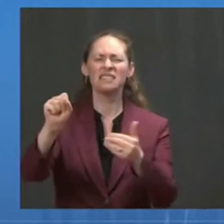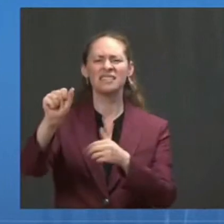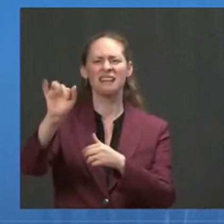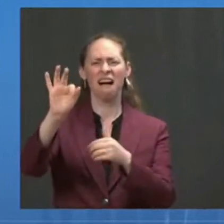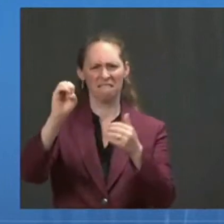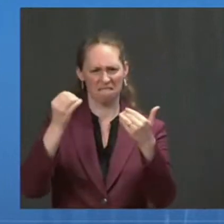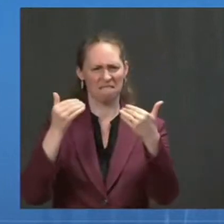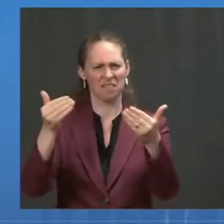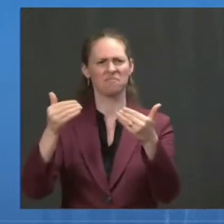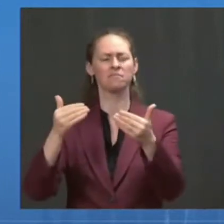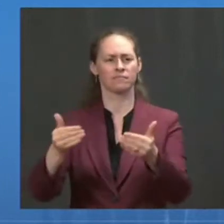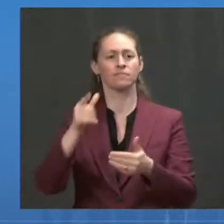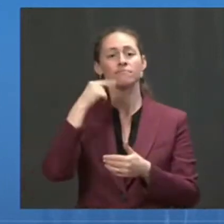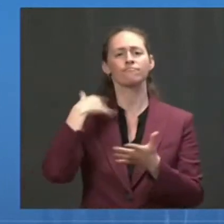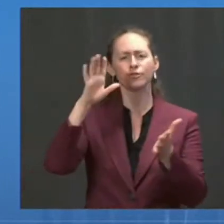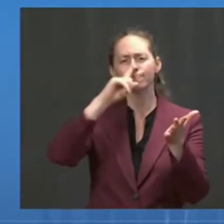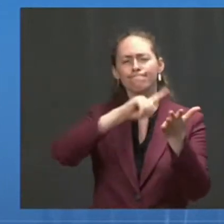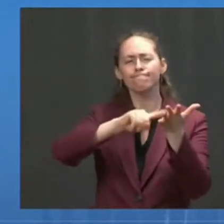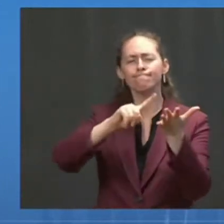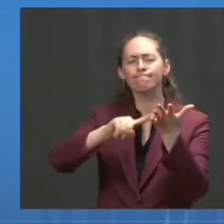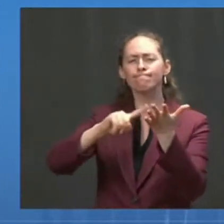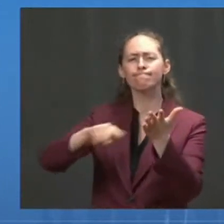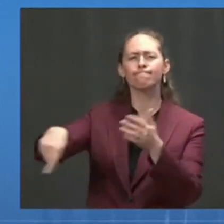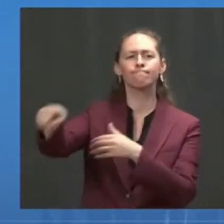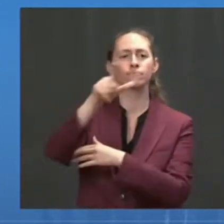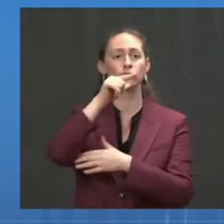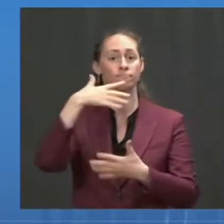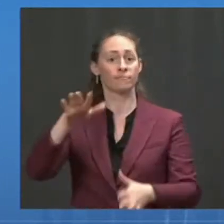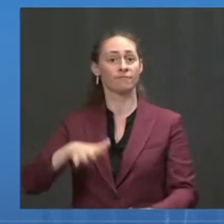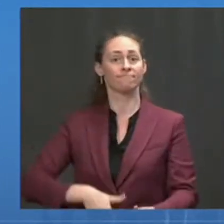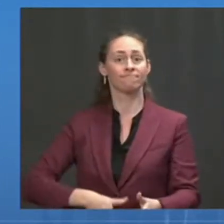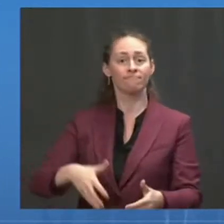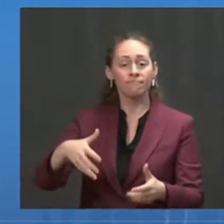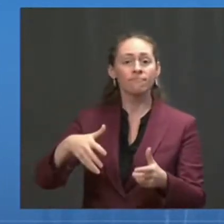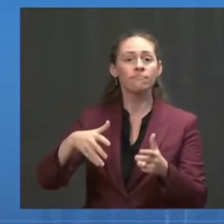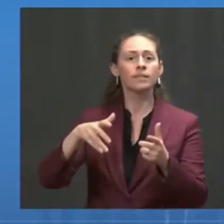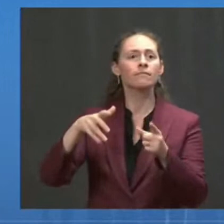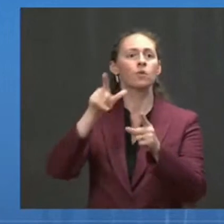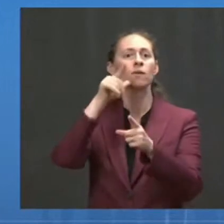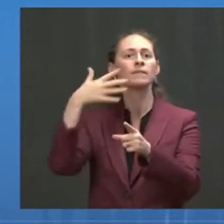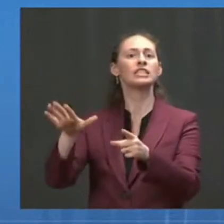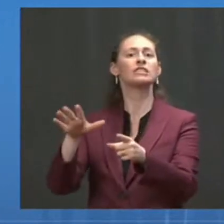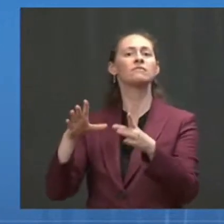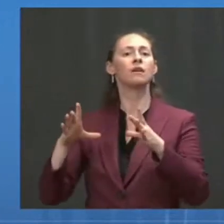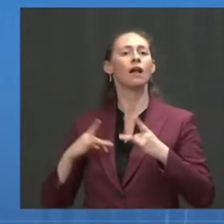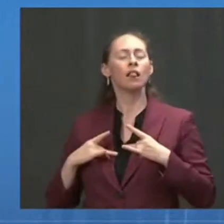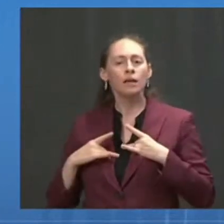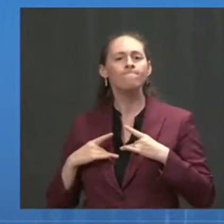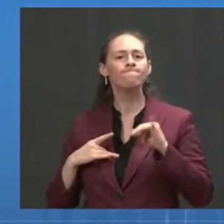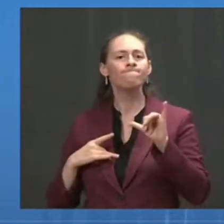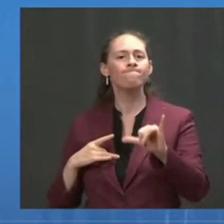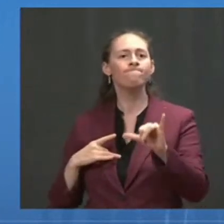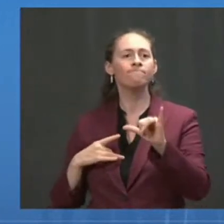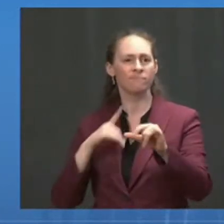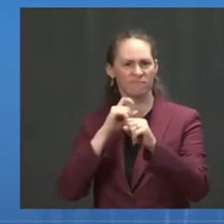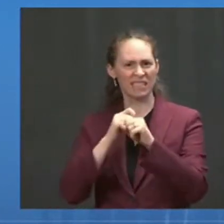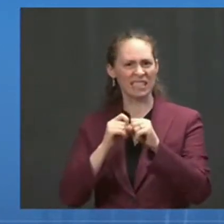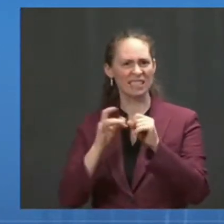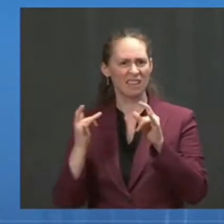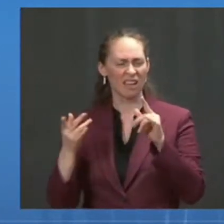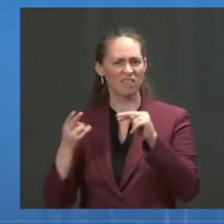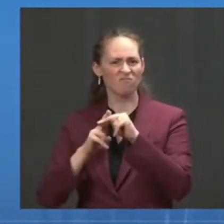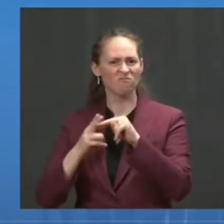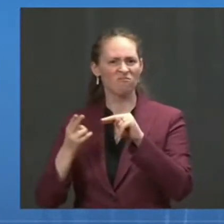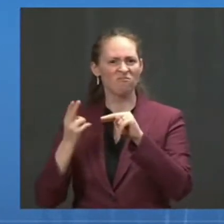COVID-19 rise in the past several weeks. The increased circulation of the highly contagious Delta variant, the general